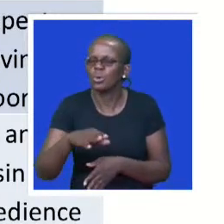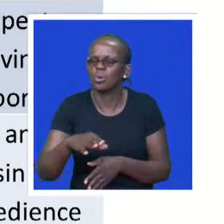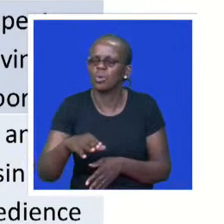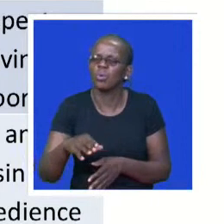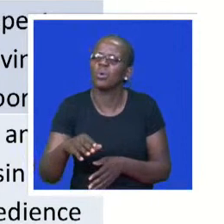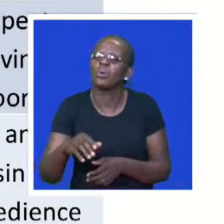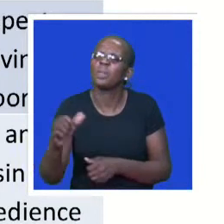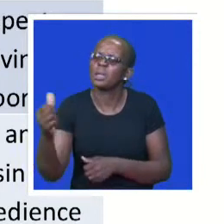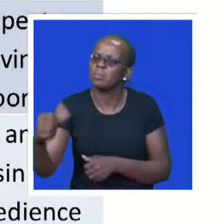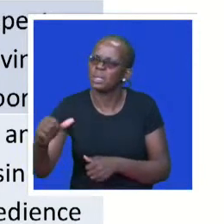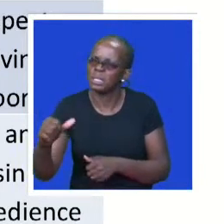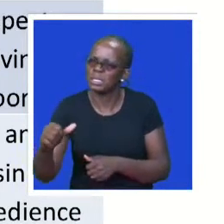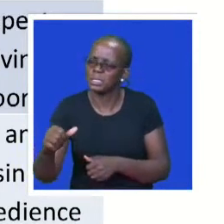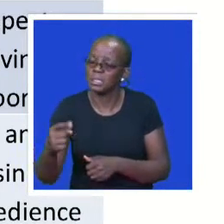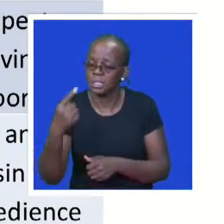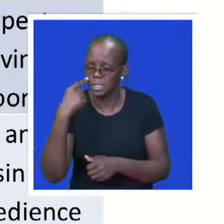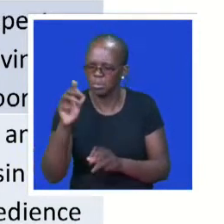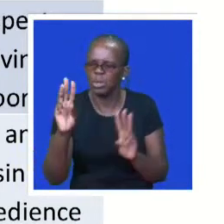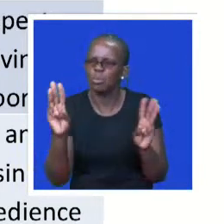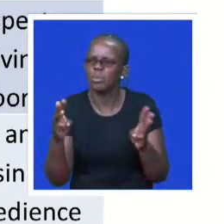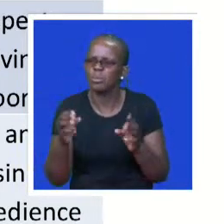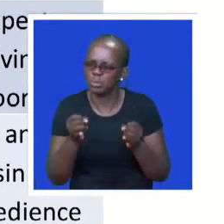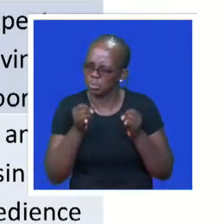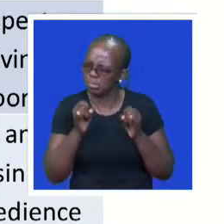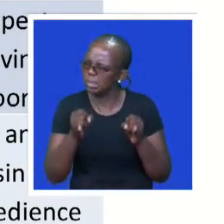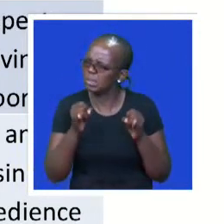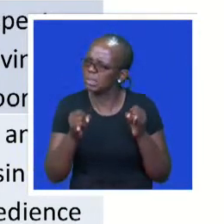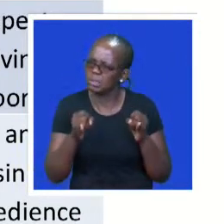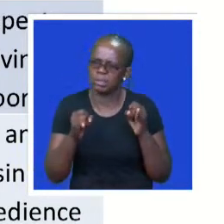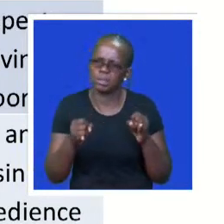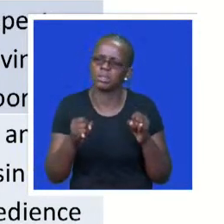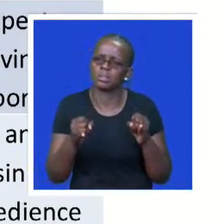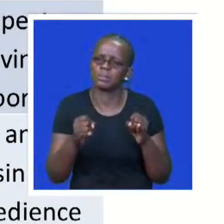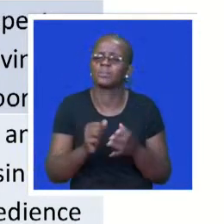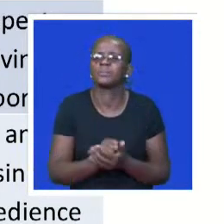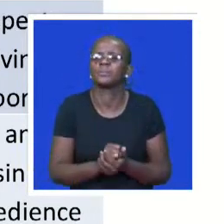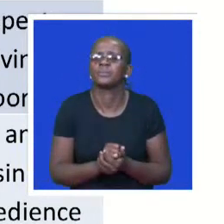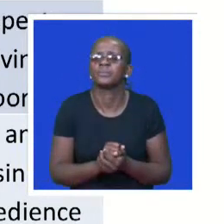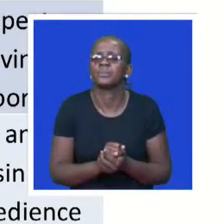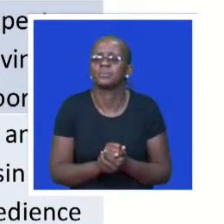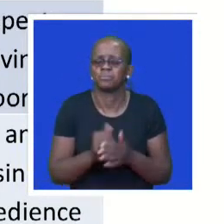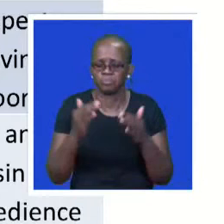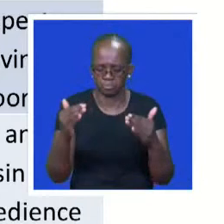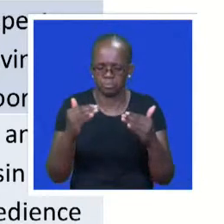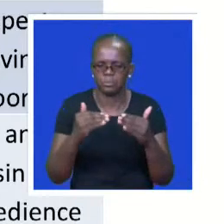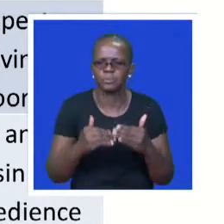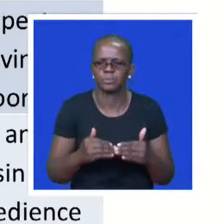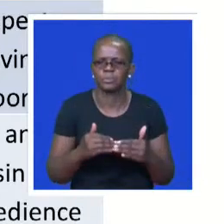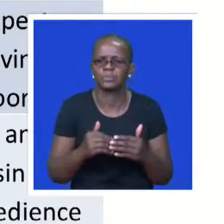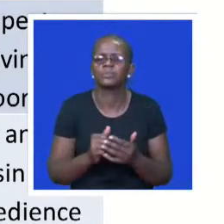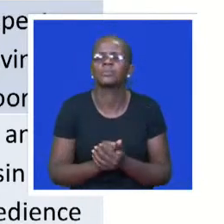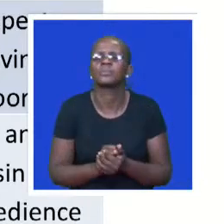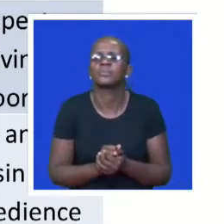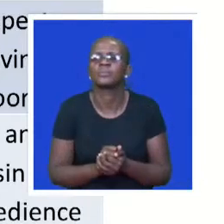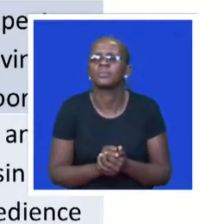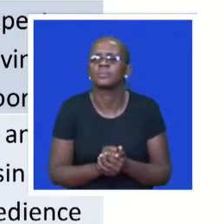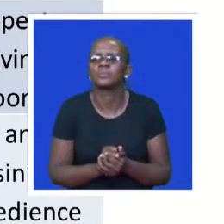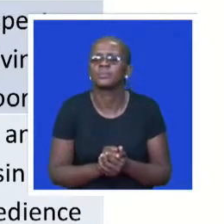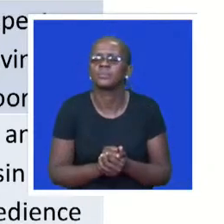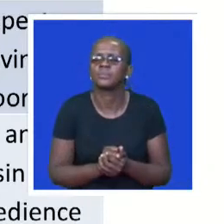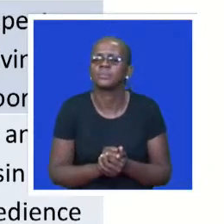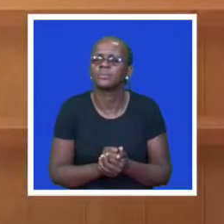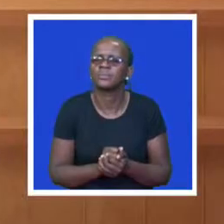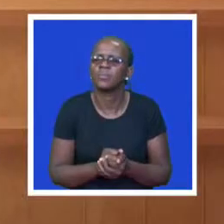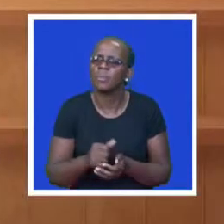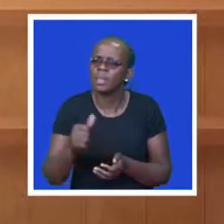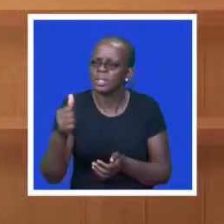people consider as very serious kind of sins, dear Lena. So now let us move on to other types of sins known as a sin